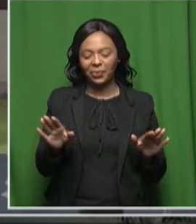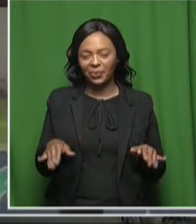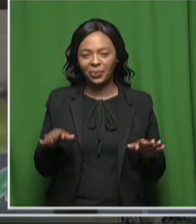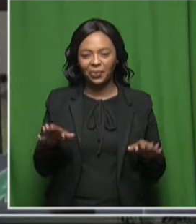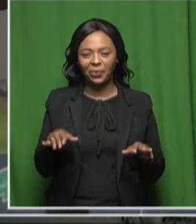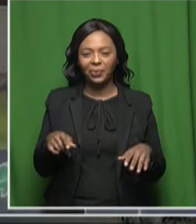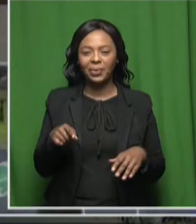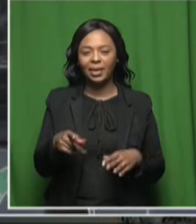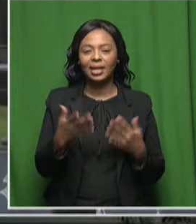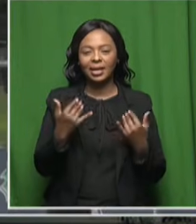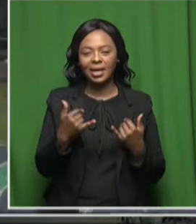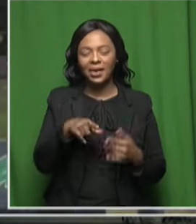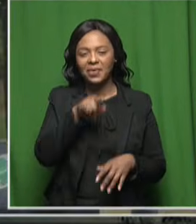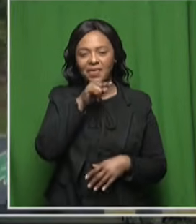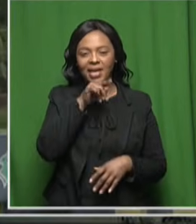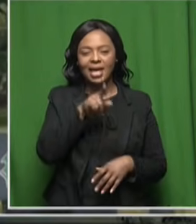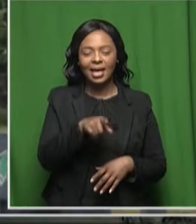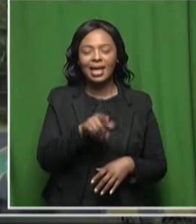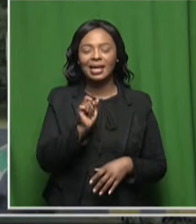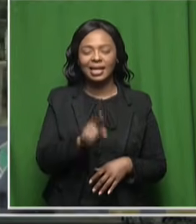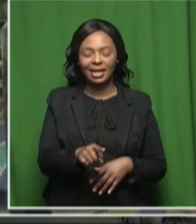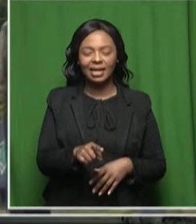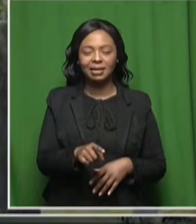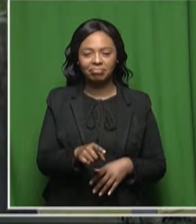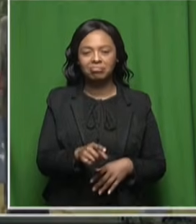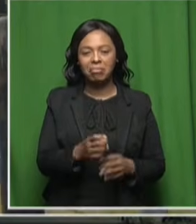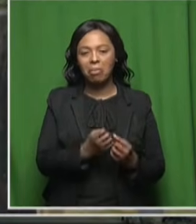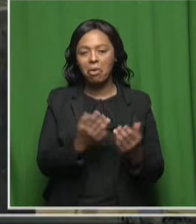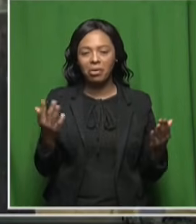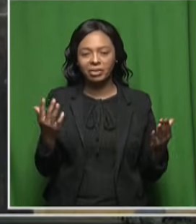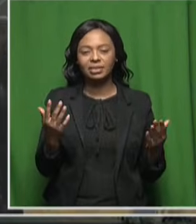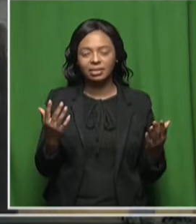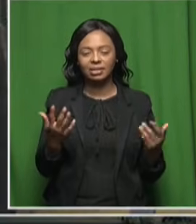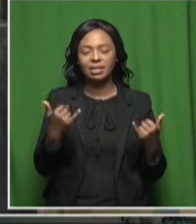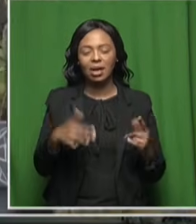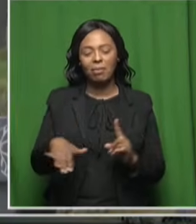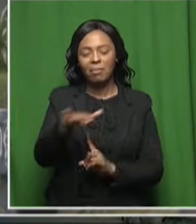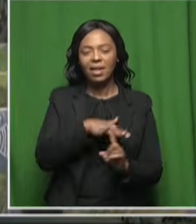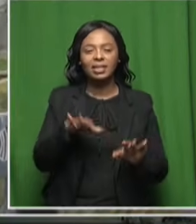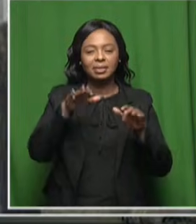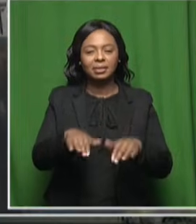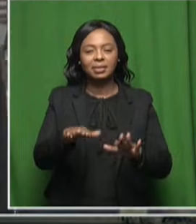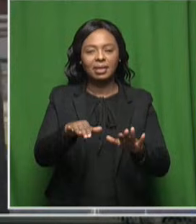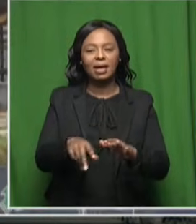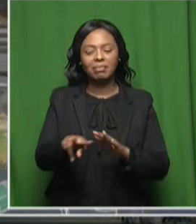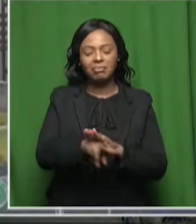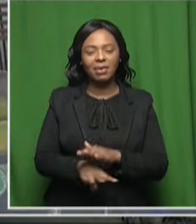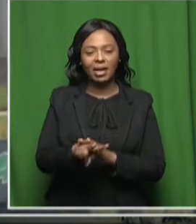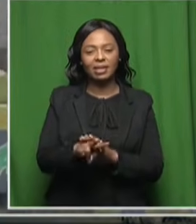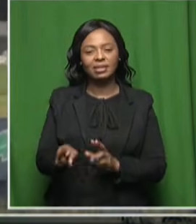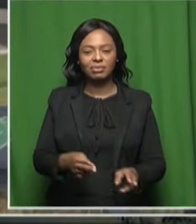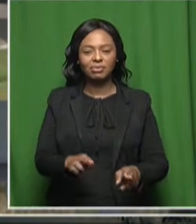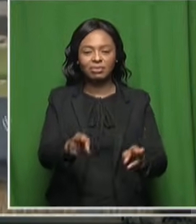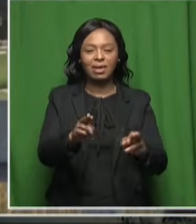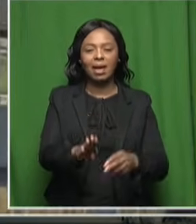life that can be experienced along the Berg River. Velddrif, of course, is the coastal village on the banks of the Berg